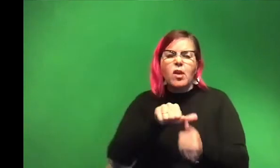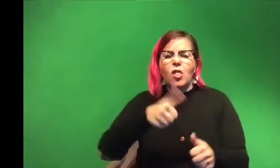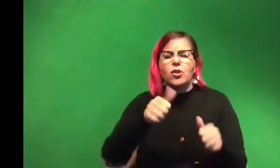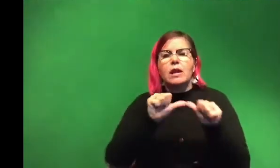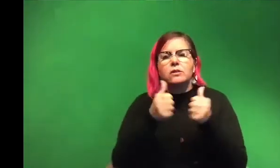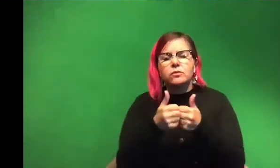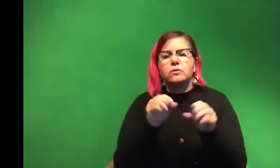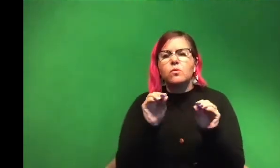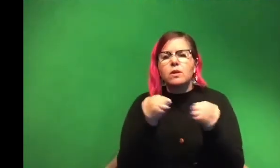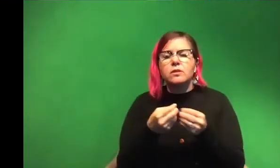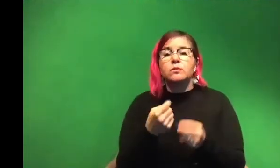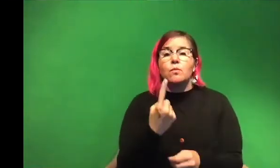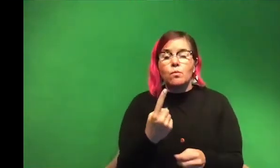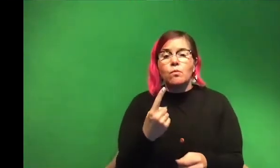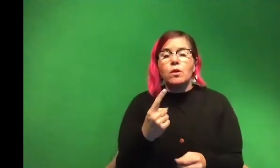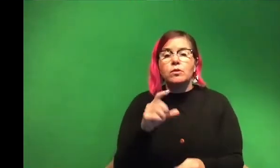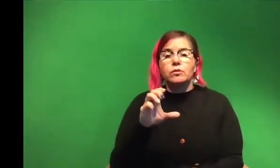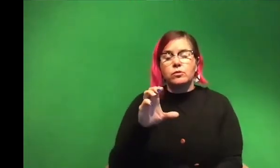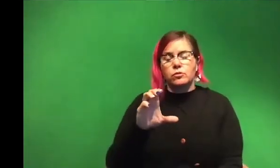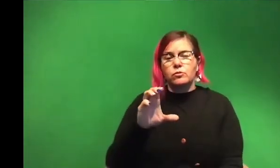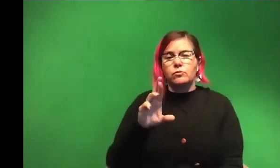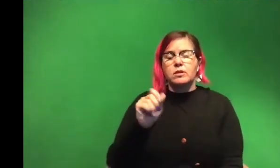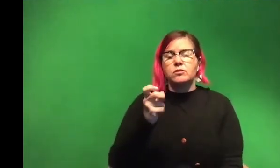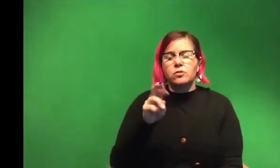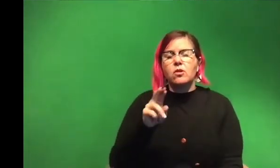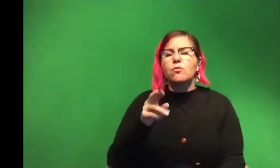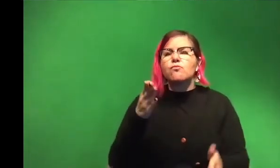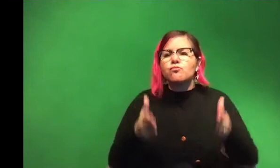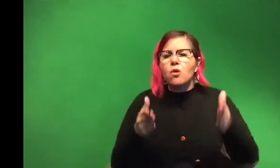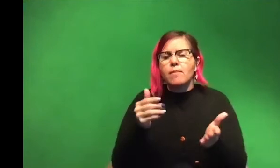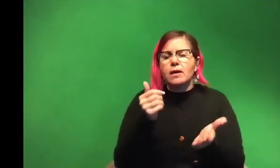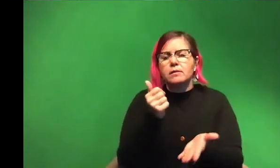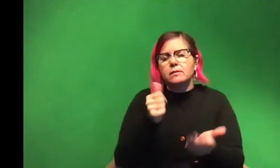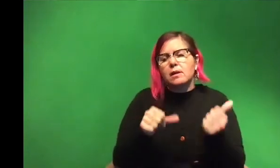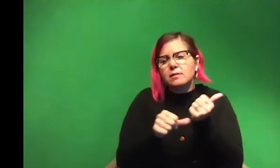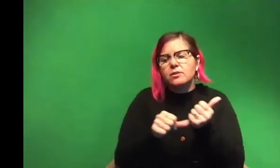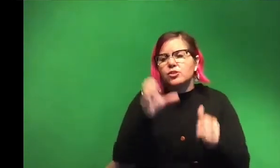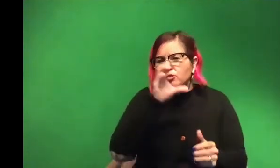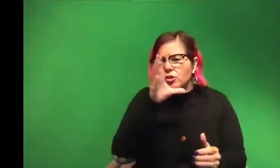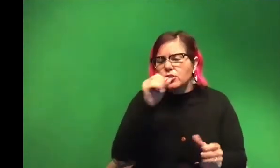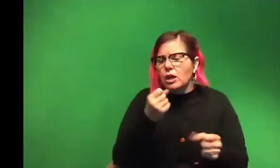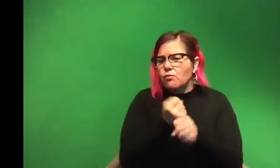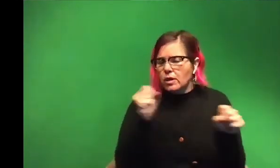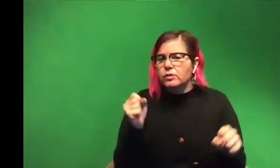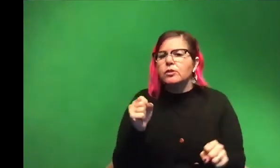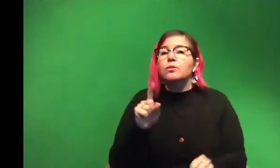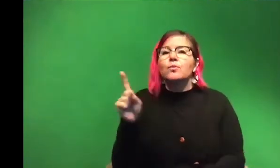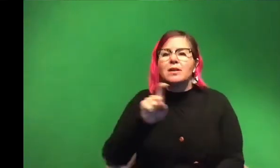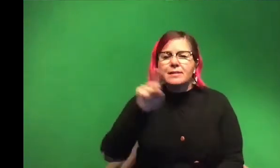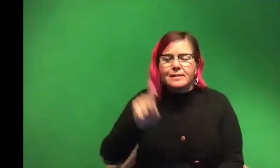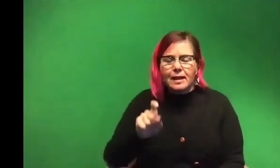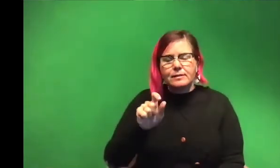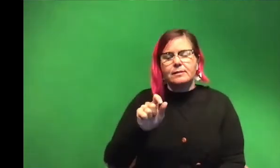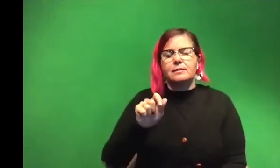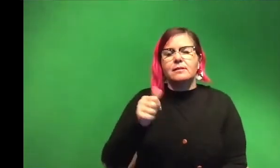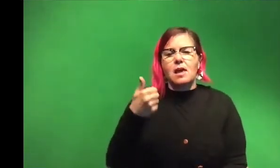of which is CRASAR, or the Center for Robot Assisted Search and Rescue. So, and they are actually located at Texas A&M, and so